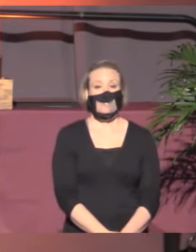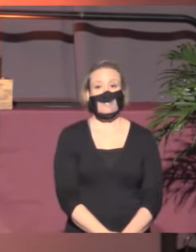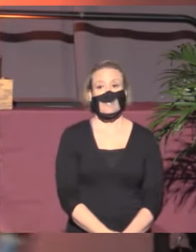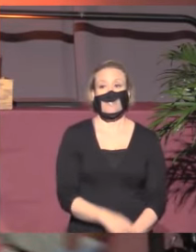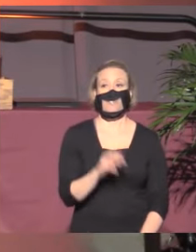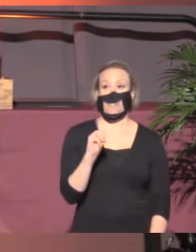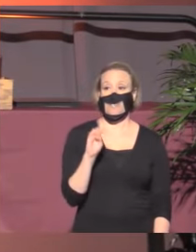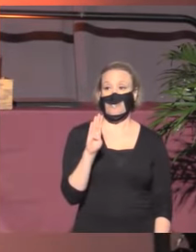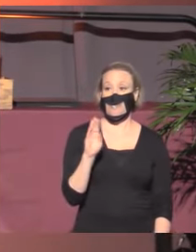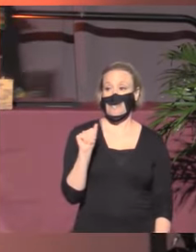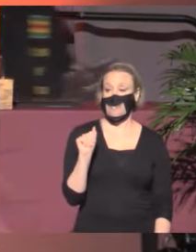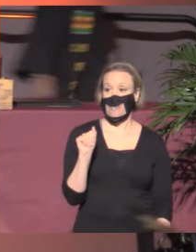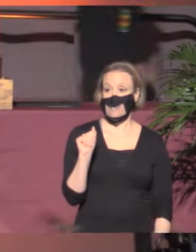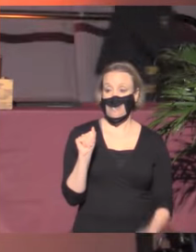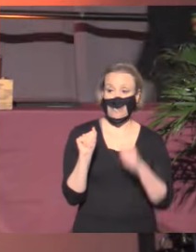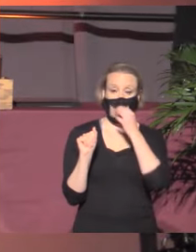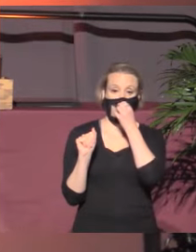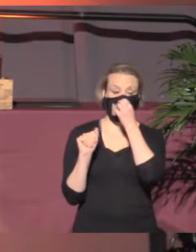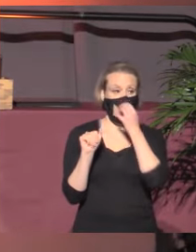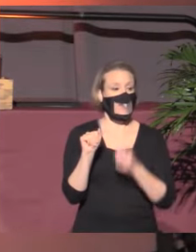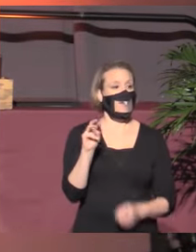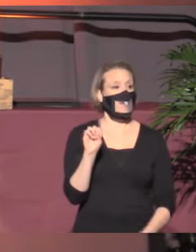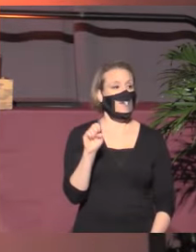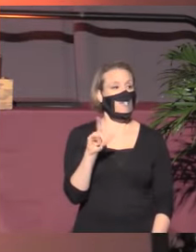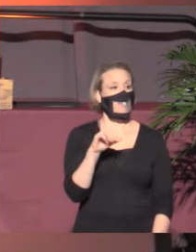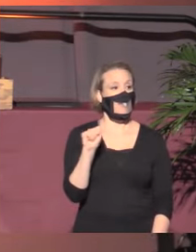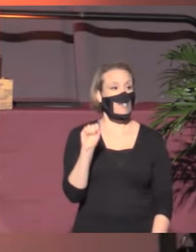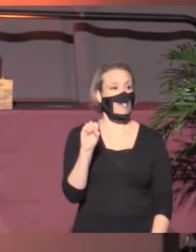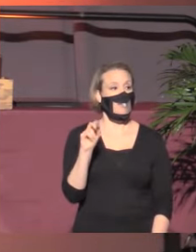Master of Business Administration, Amelia Solon.